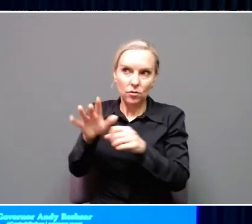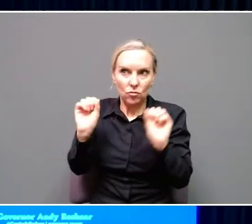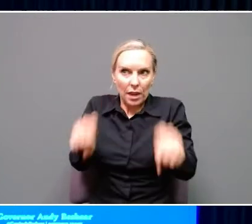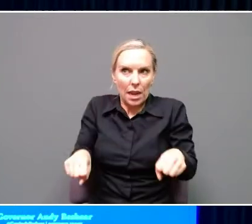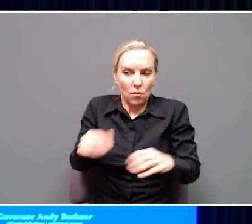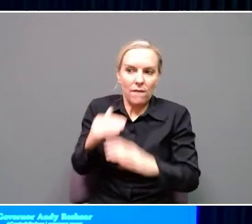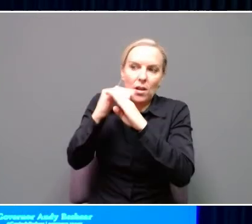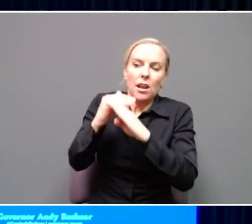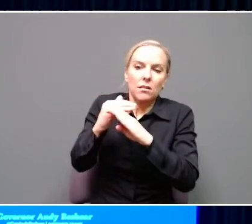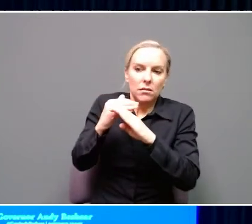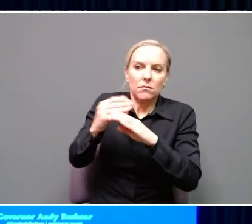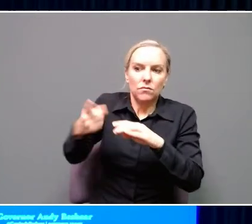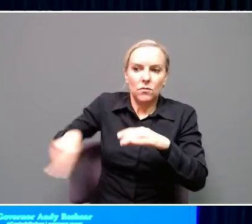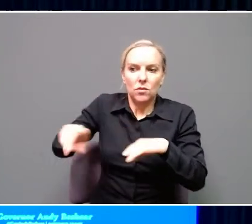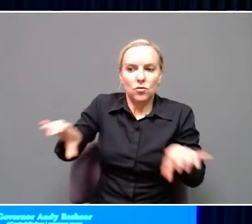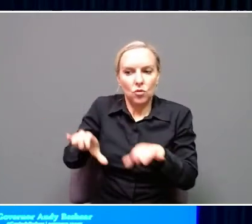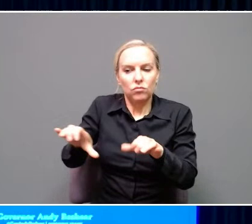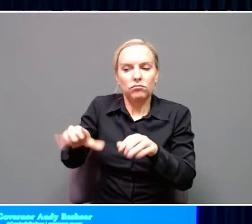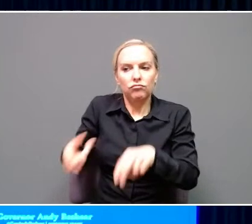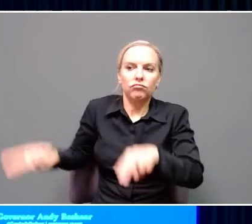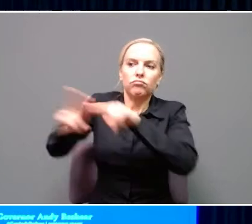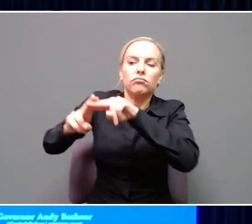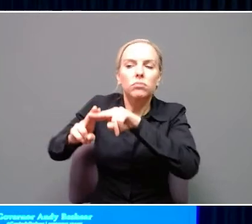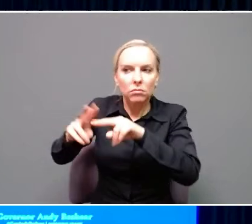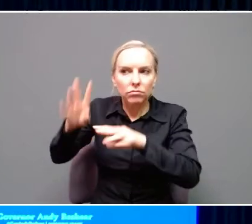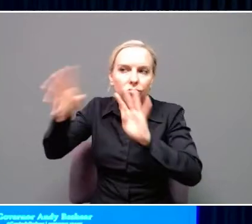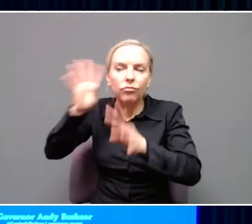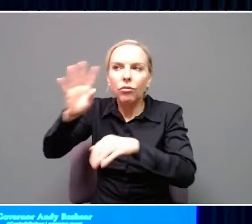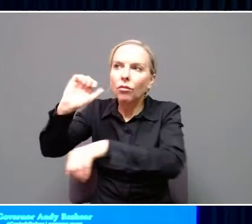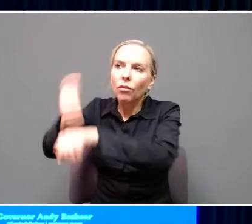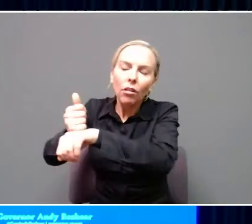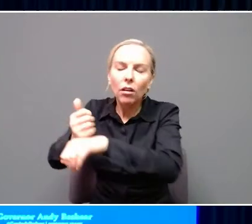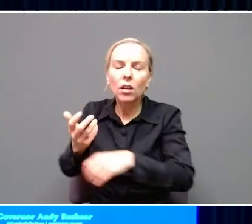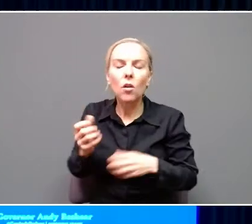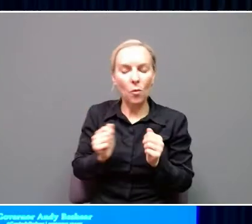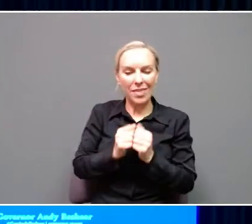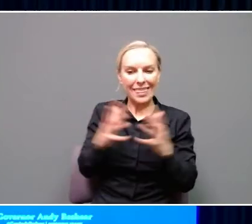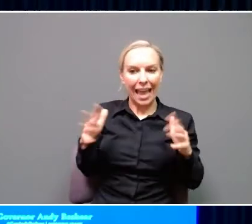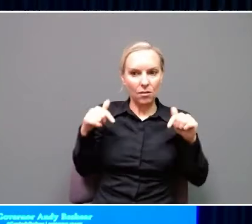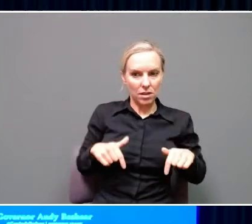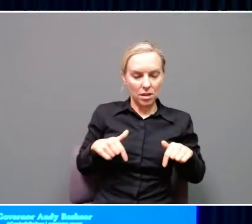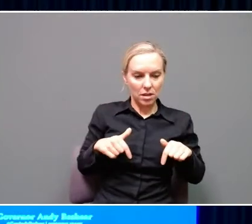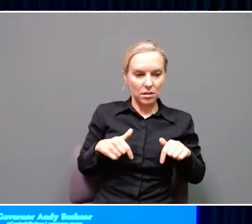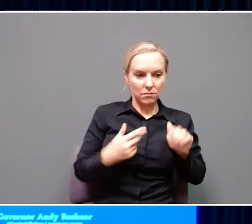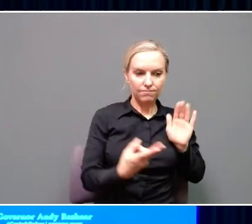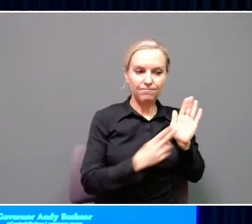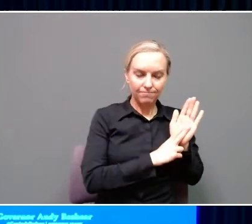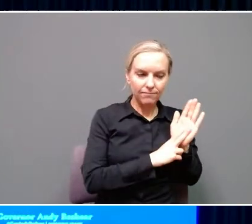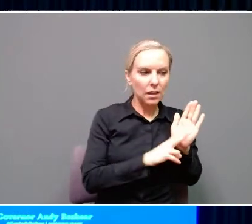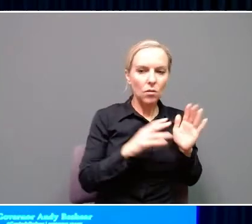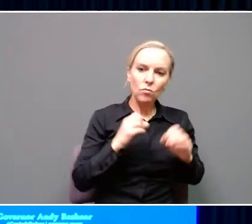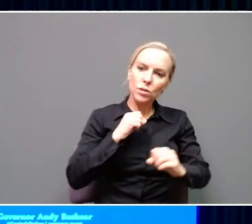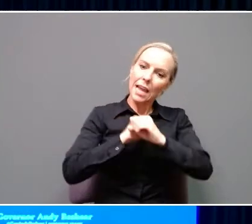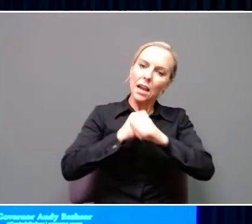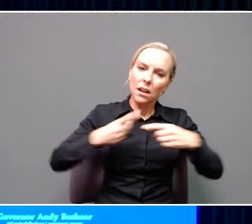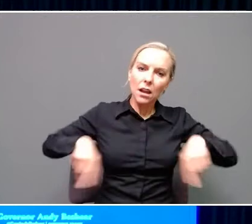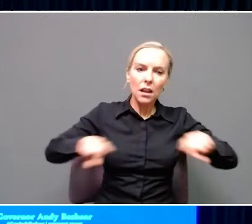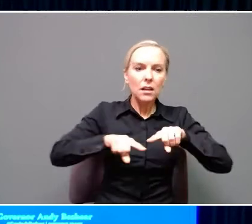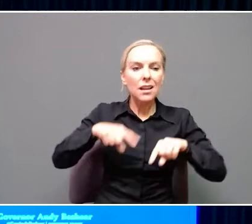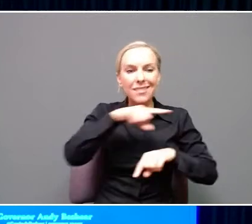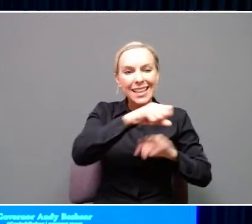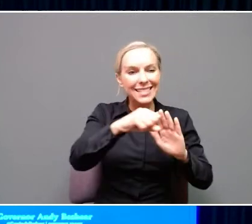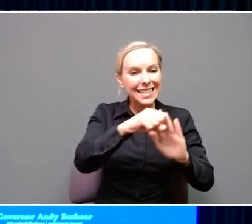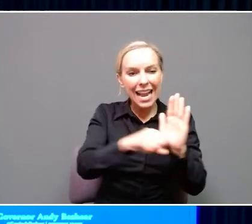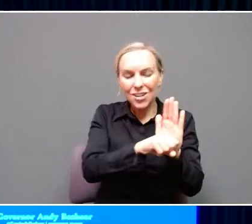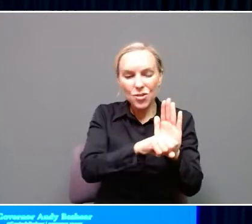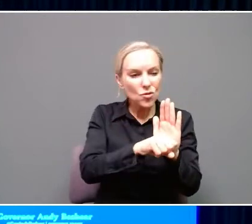from doing it. Without having it in place, we would not have that protection because the statute doesn't even apply until